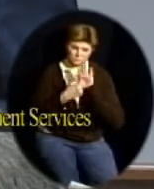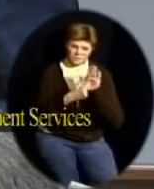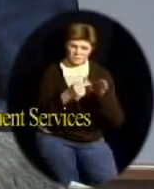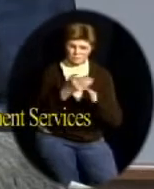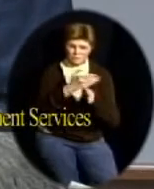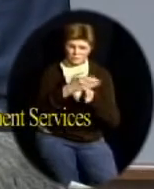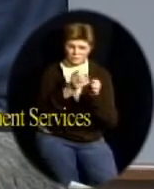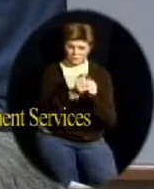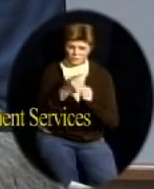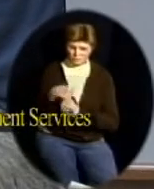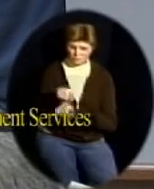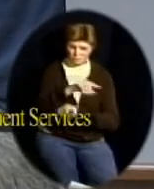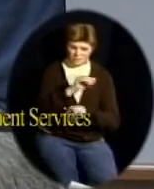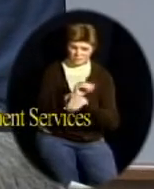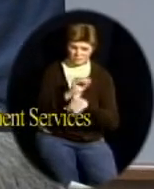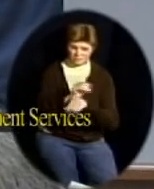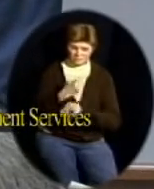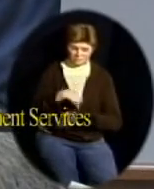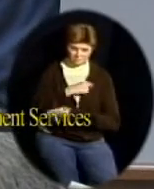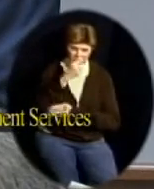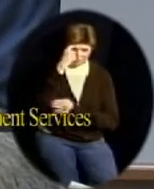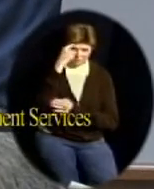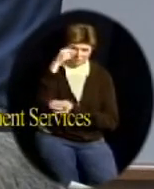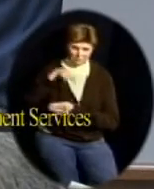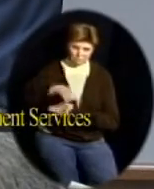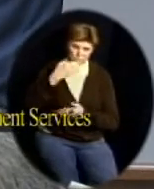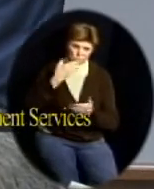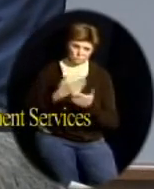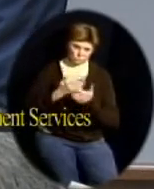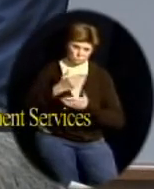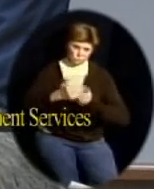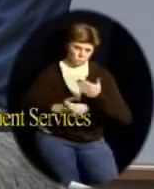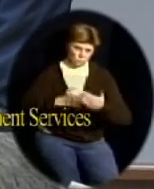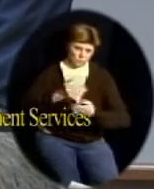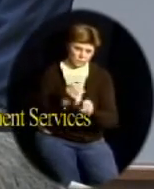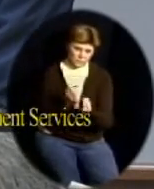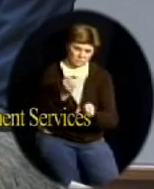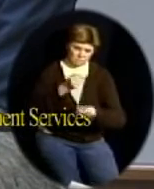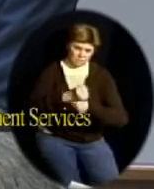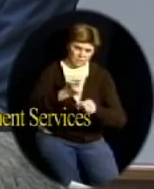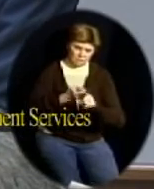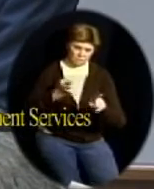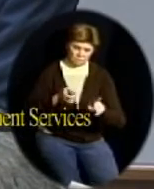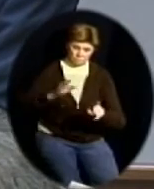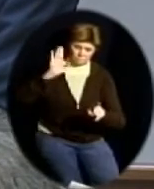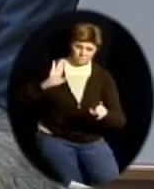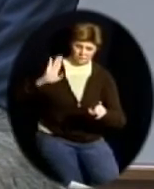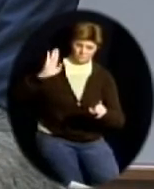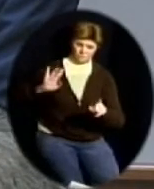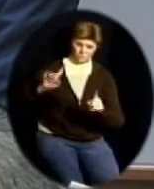we've made some progress over where we've been in the past, and we're happy to share